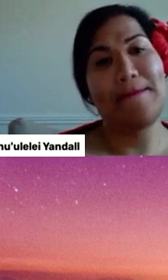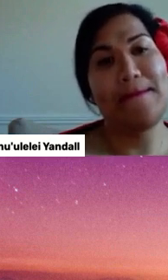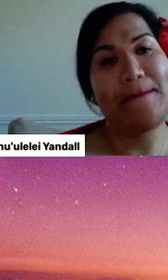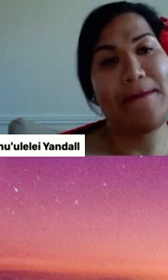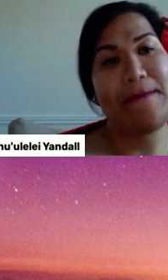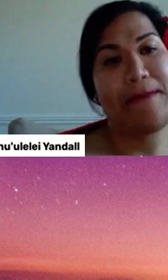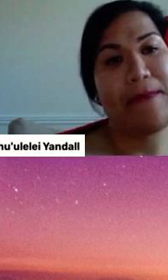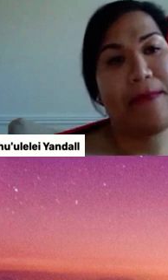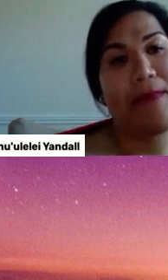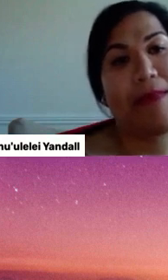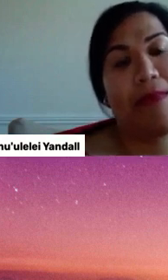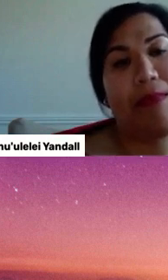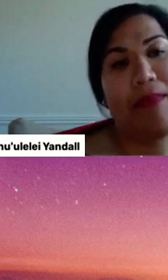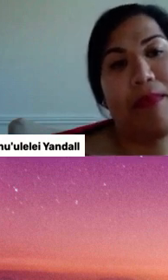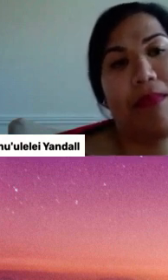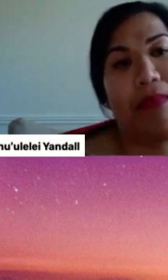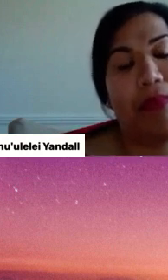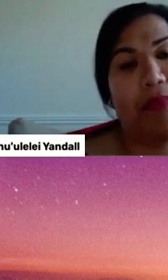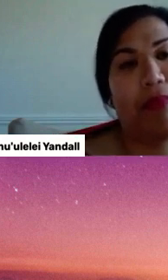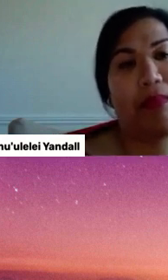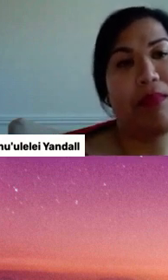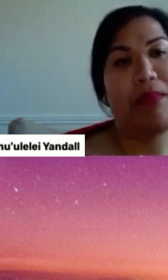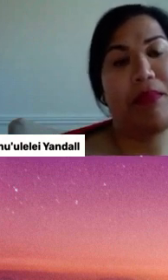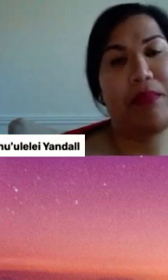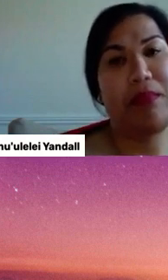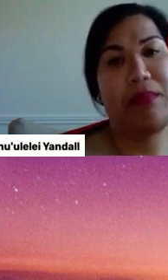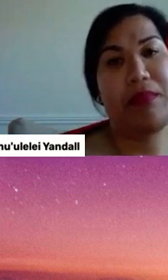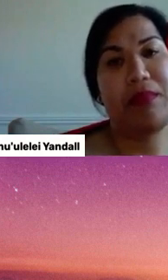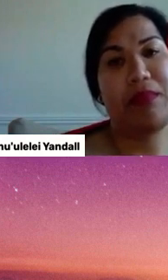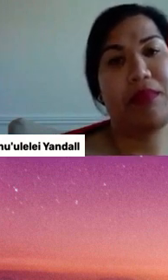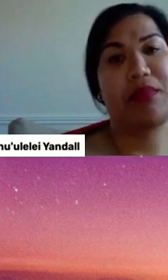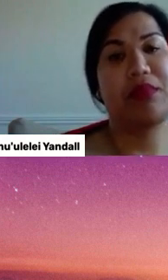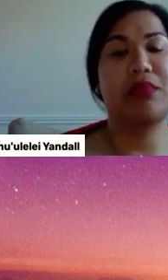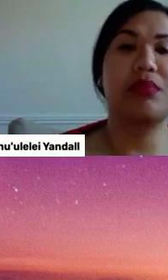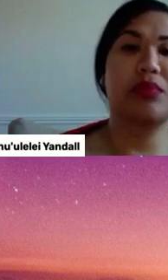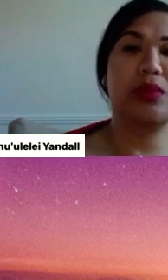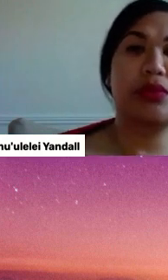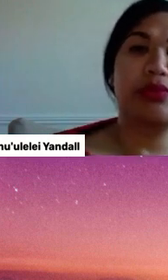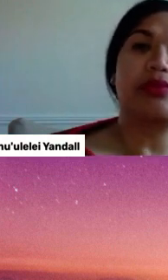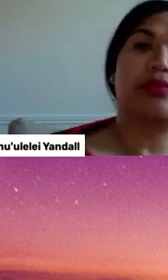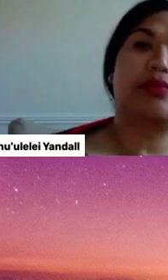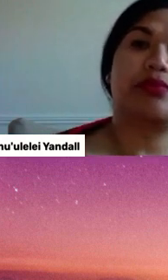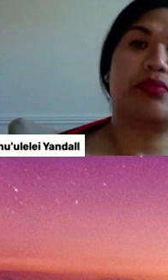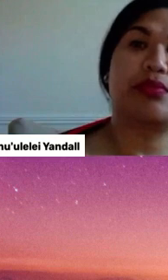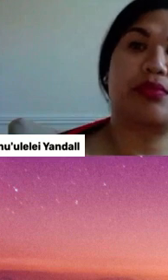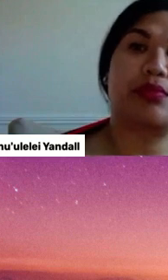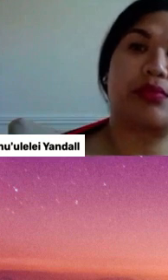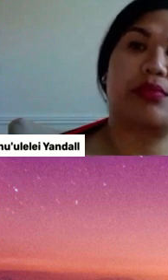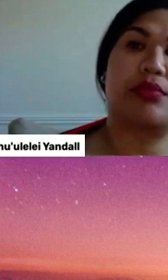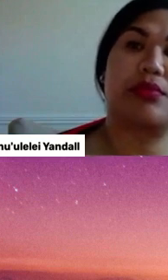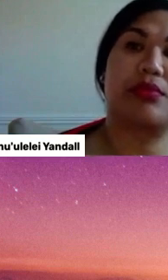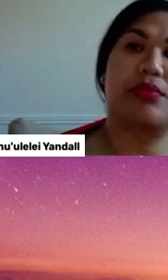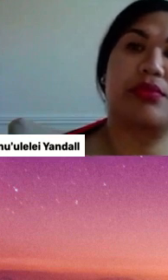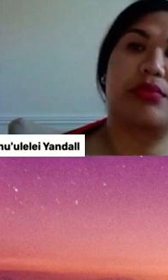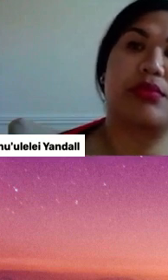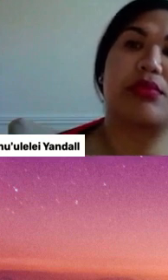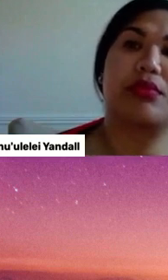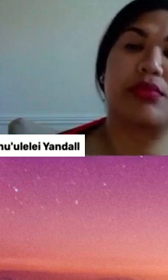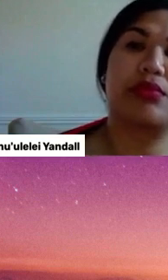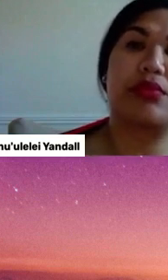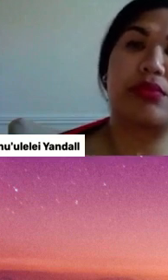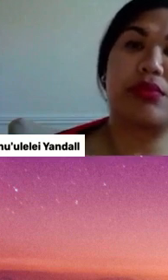We also got to talk a little bit about the implications for the work that we do in